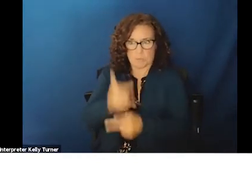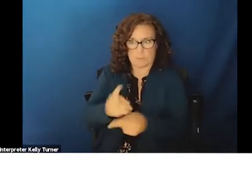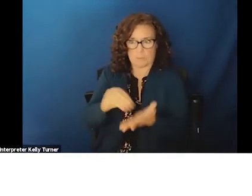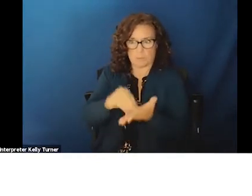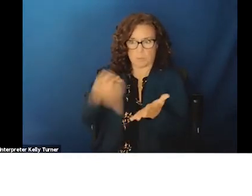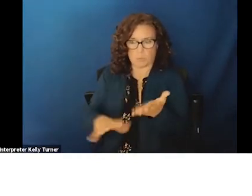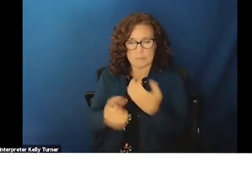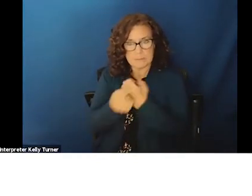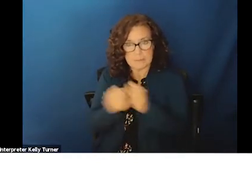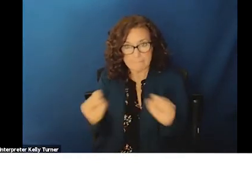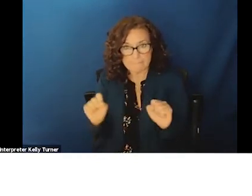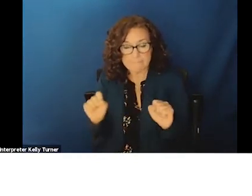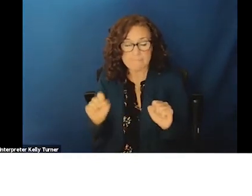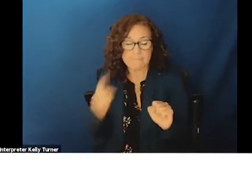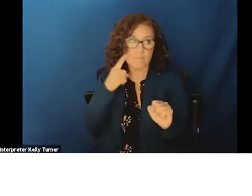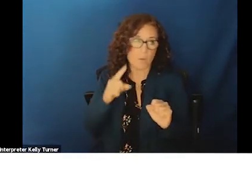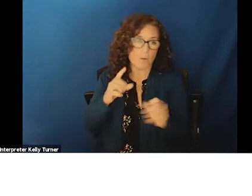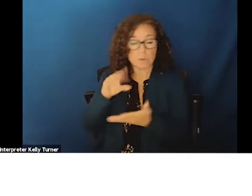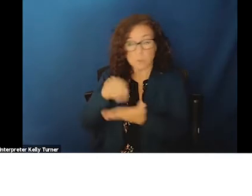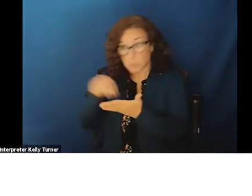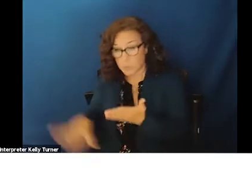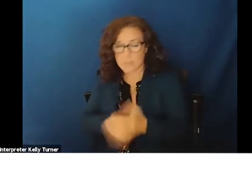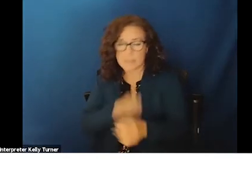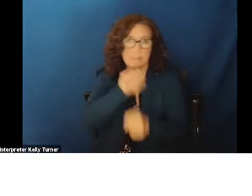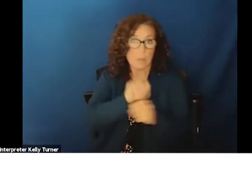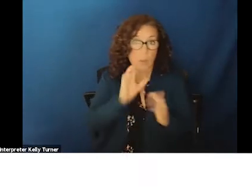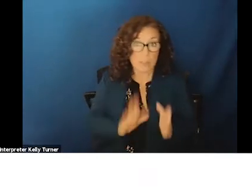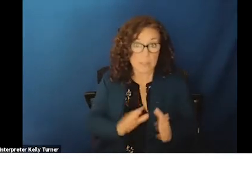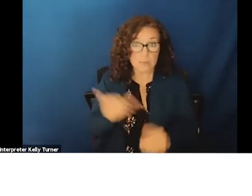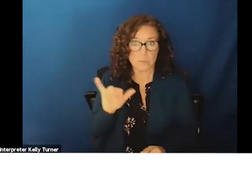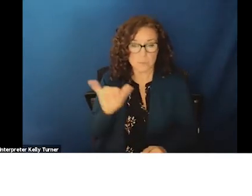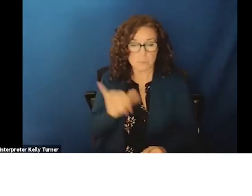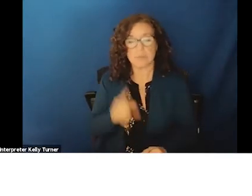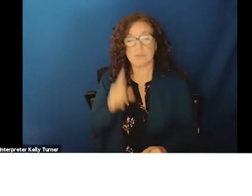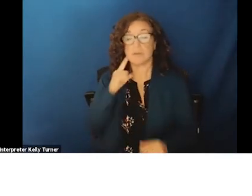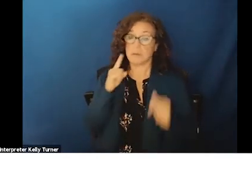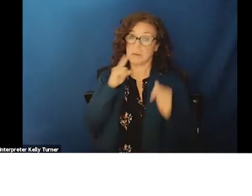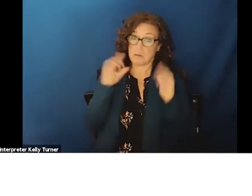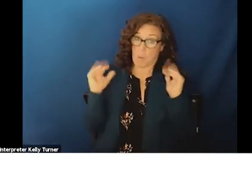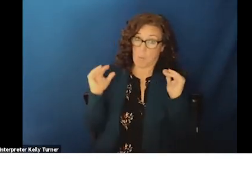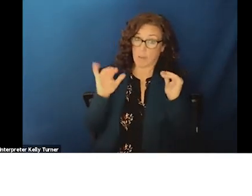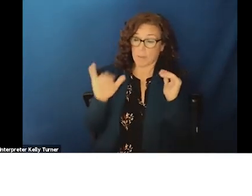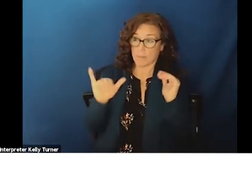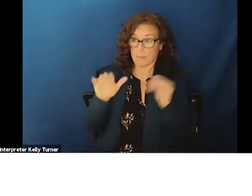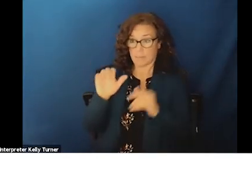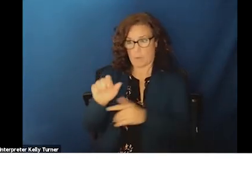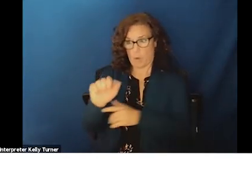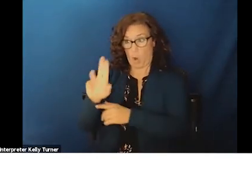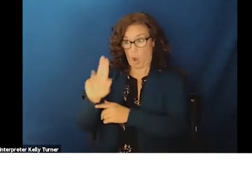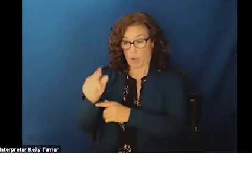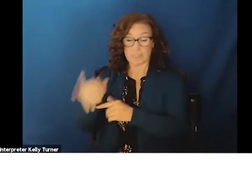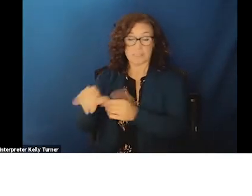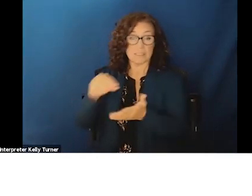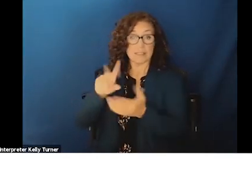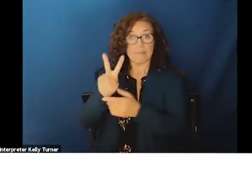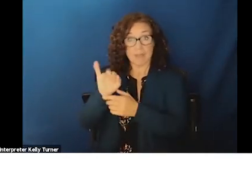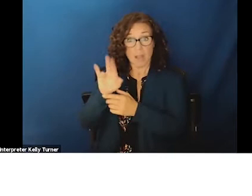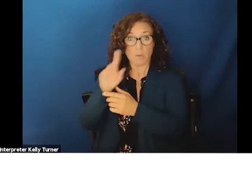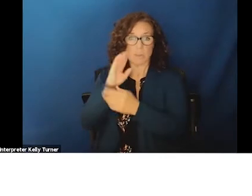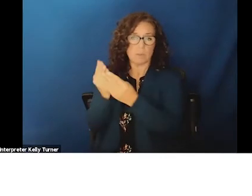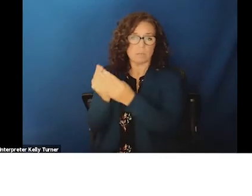students and our employees. And hopefully at that time, the virus continues to fade into the background over